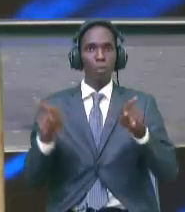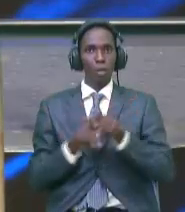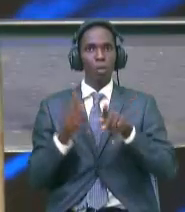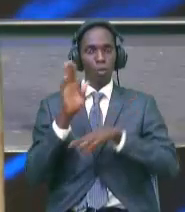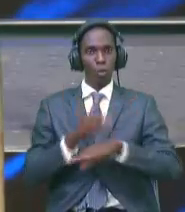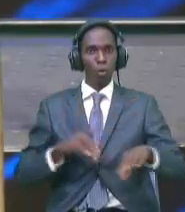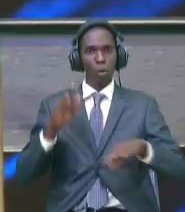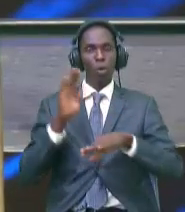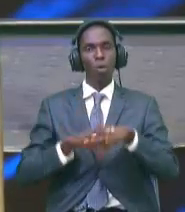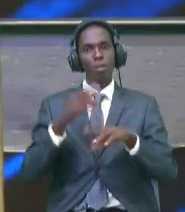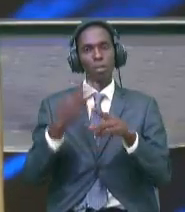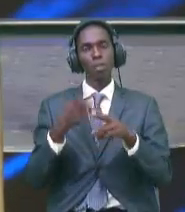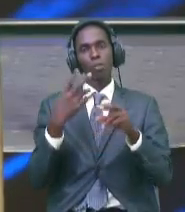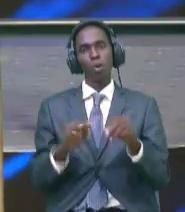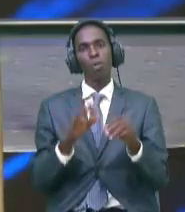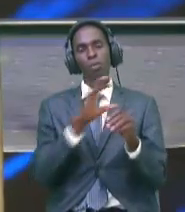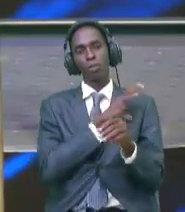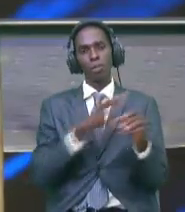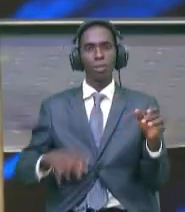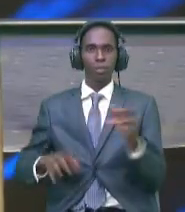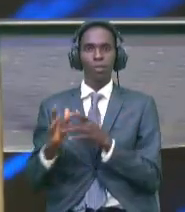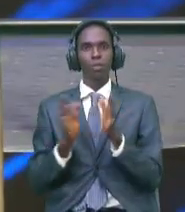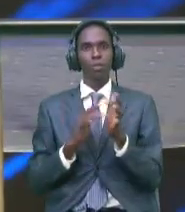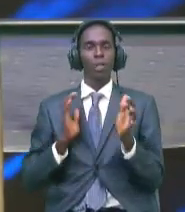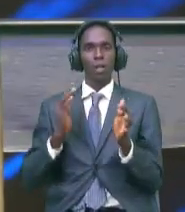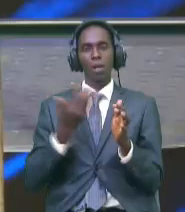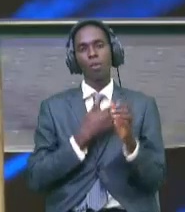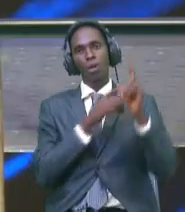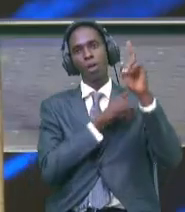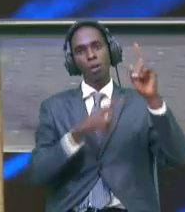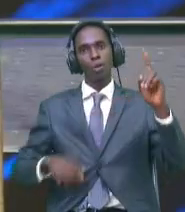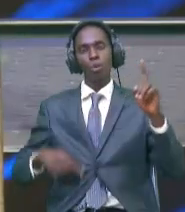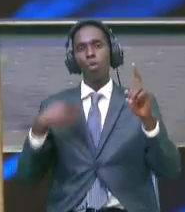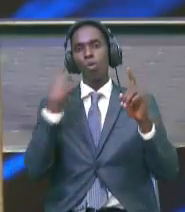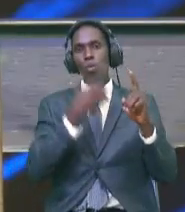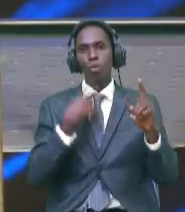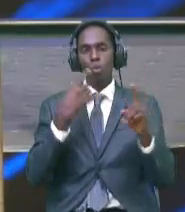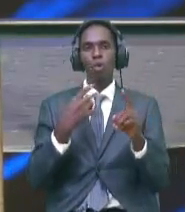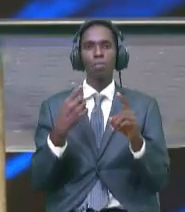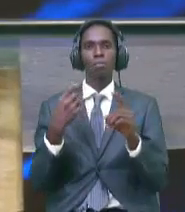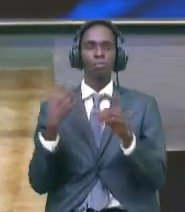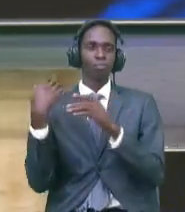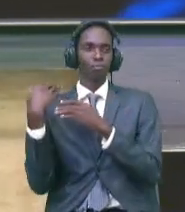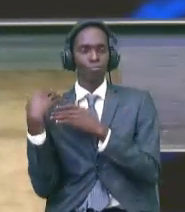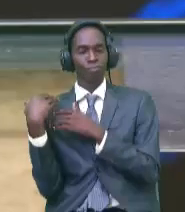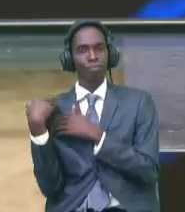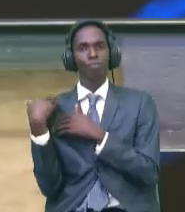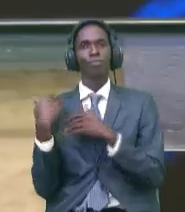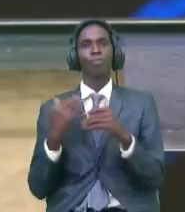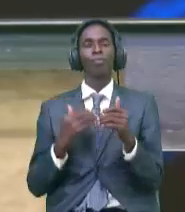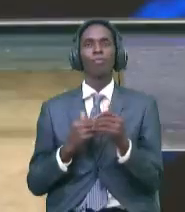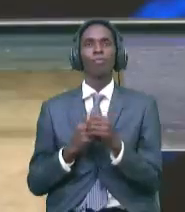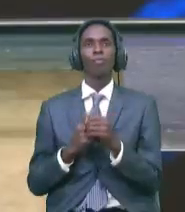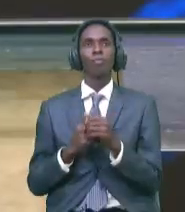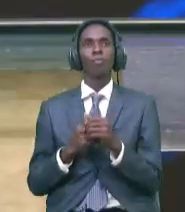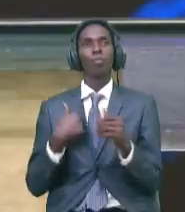name of Jesus Christ our Lord, both theirs and ours. We've read